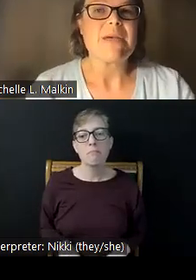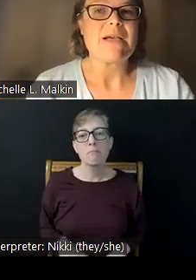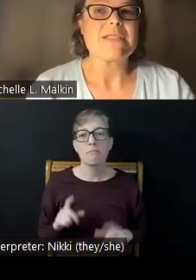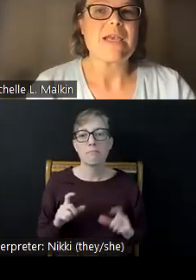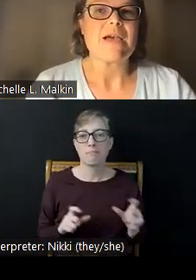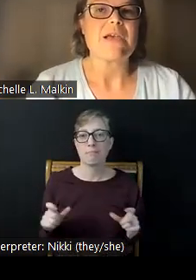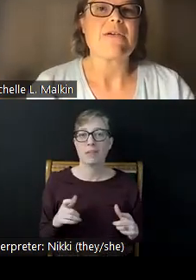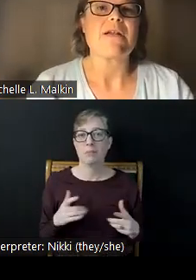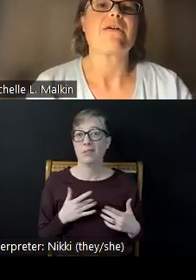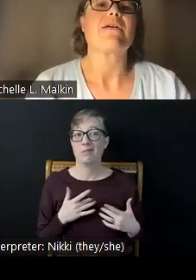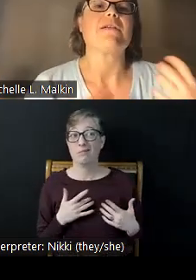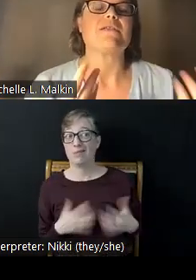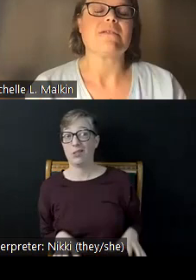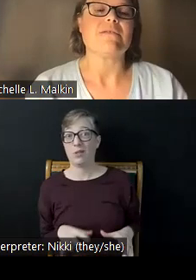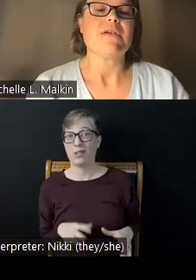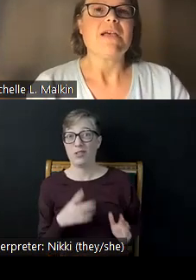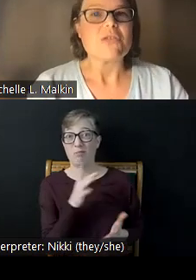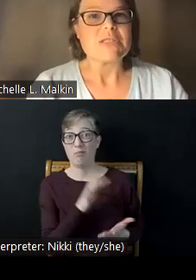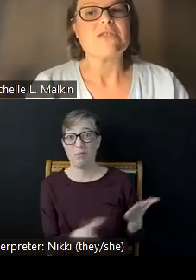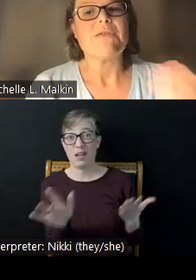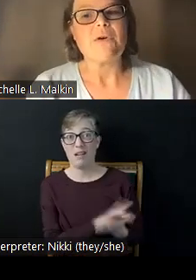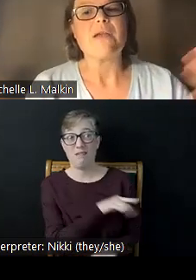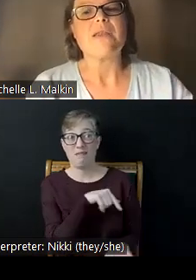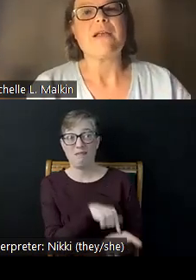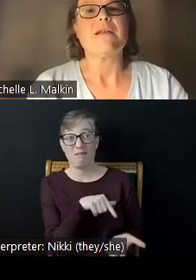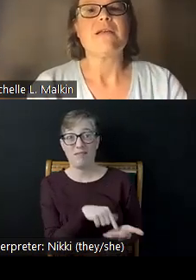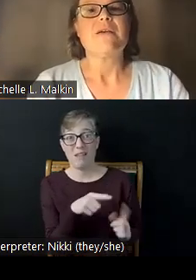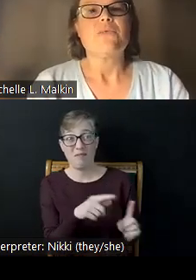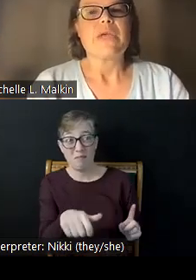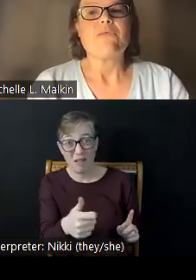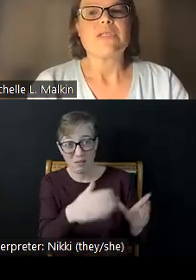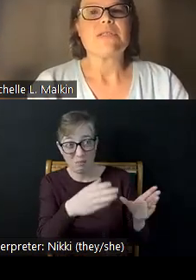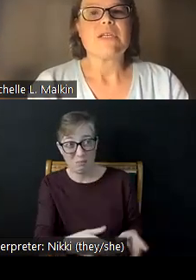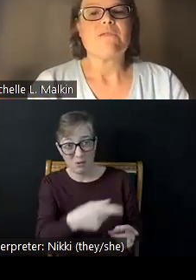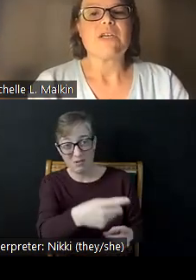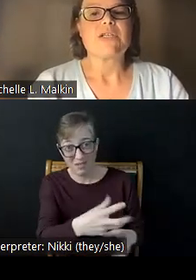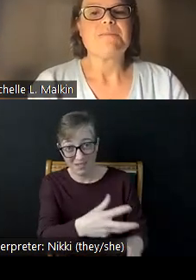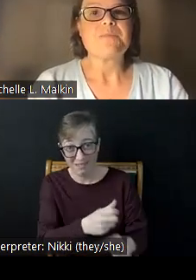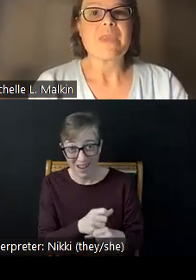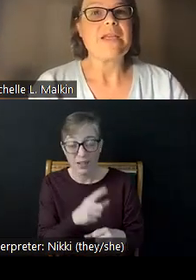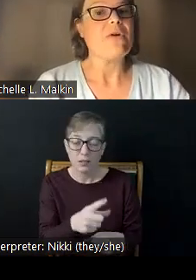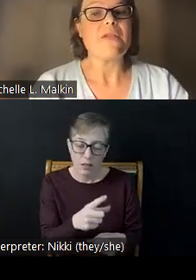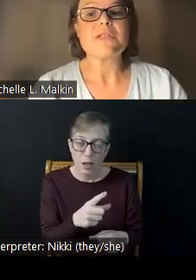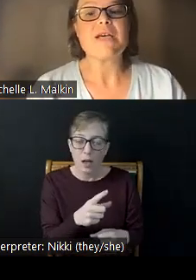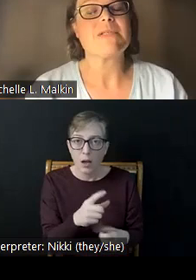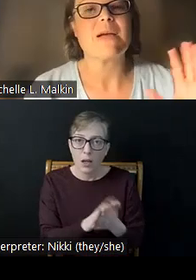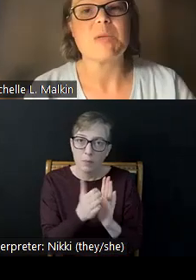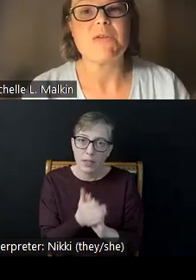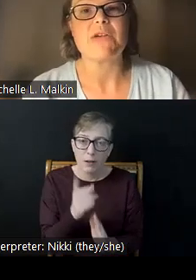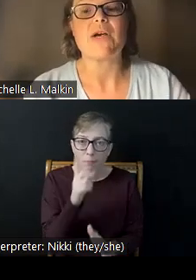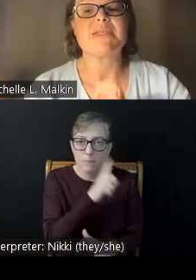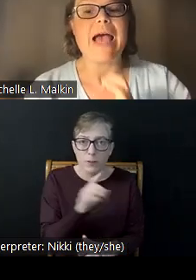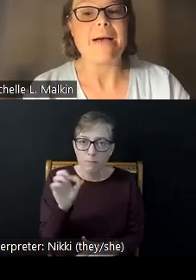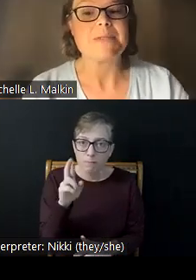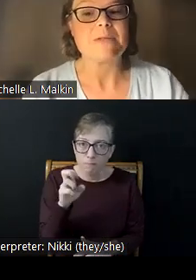by somebody else taking out that credit card. And so it turns into a fraud that then can result in a conviction. Now, other types of gambling